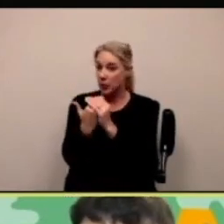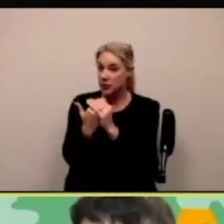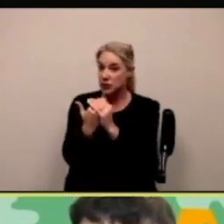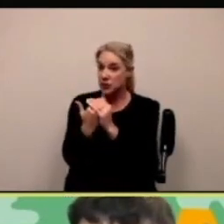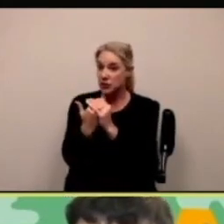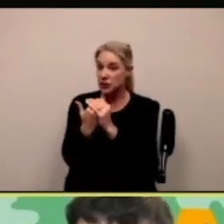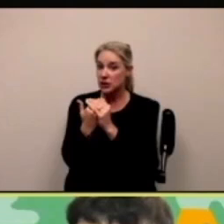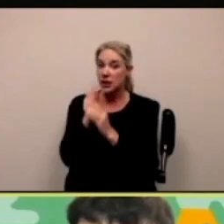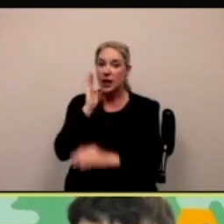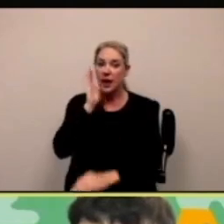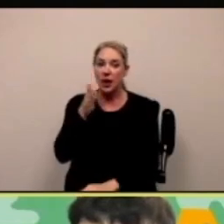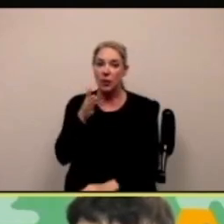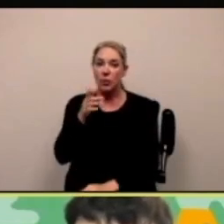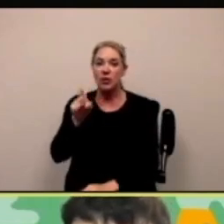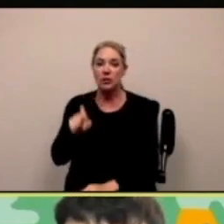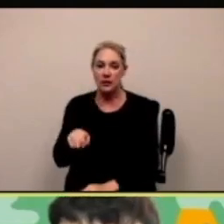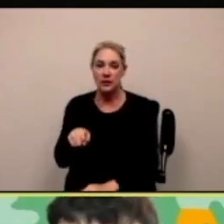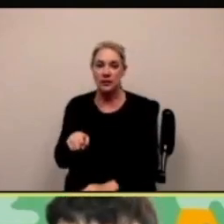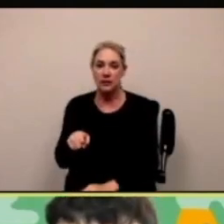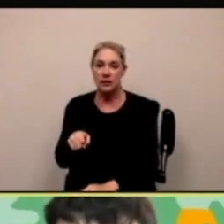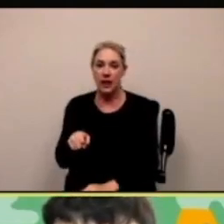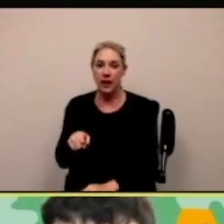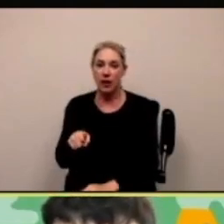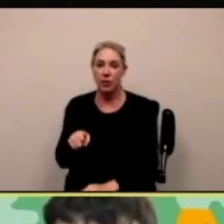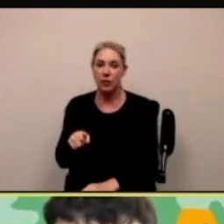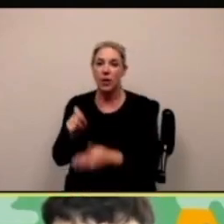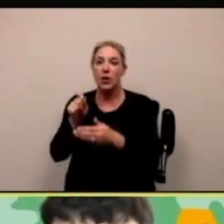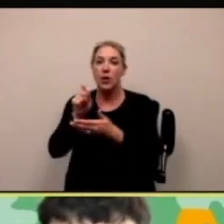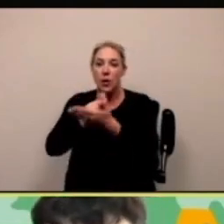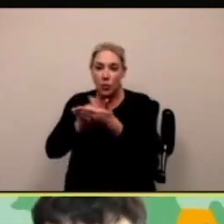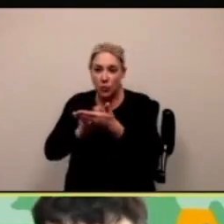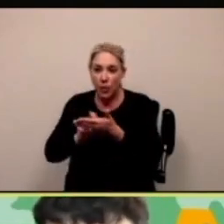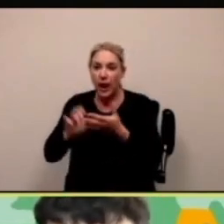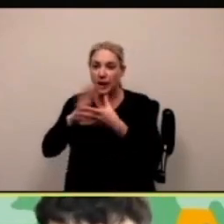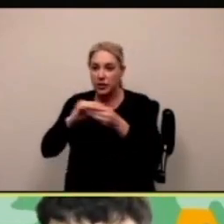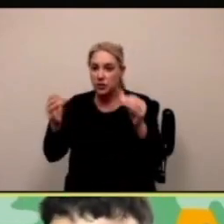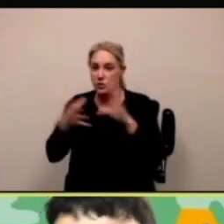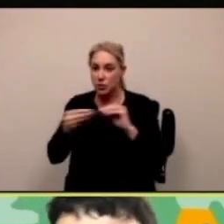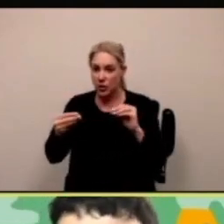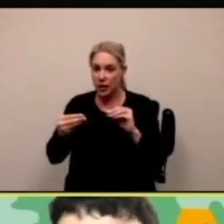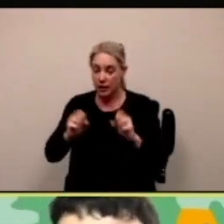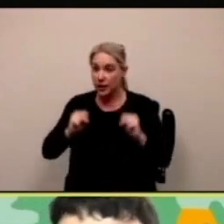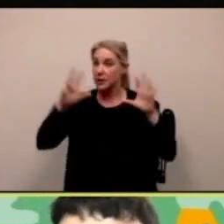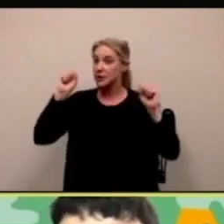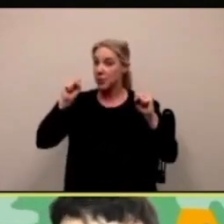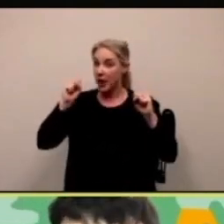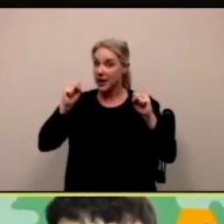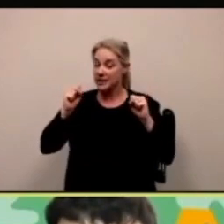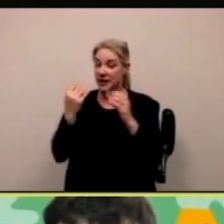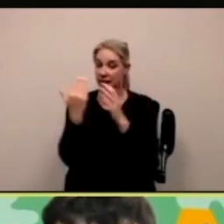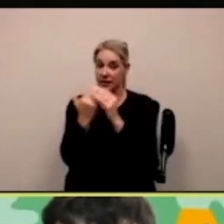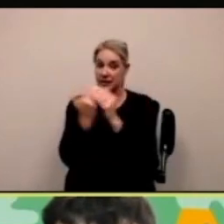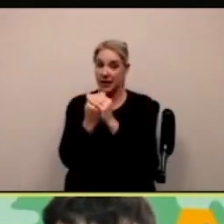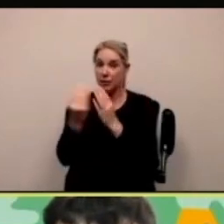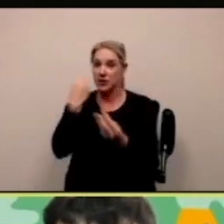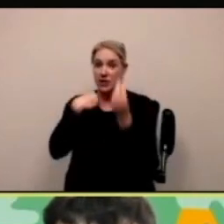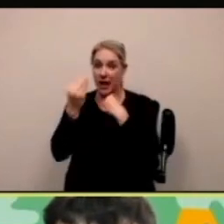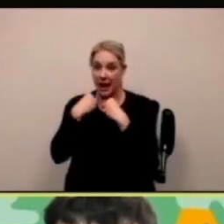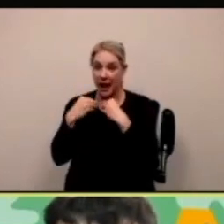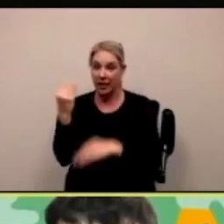It will now draw a little poem or a little story. Surprisingly, the sandwich ate the giraffe, using those